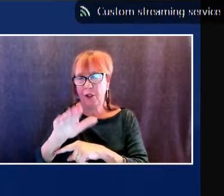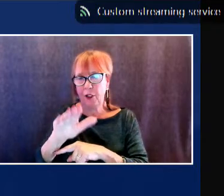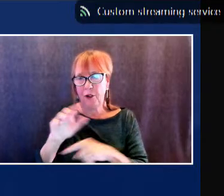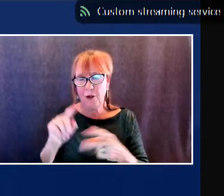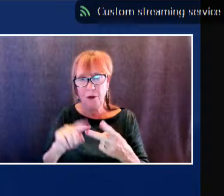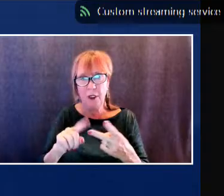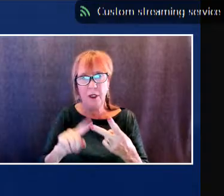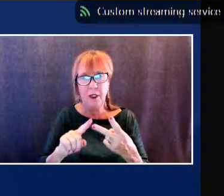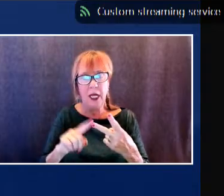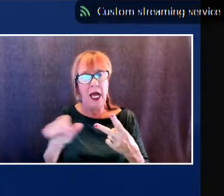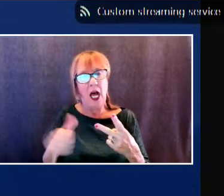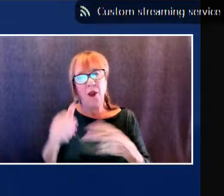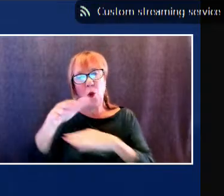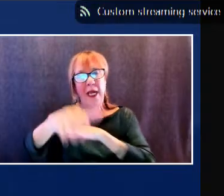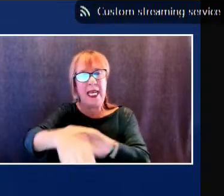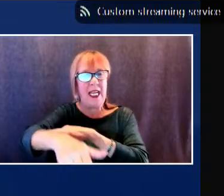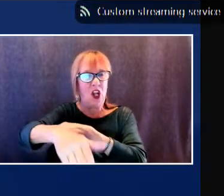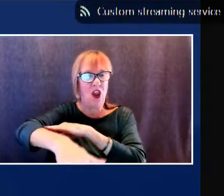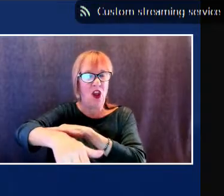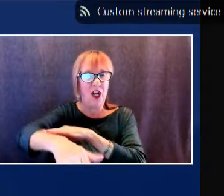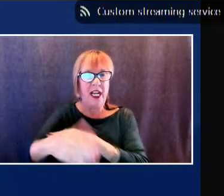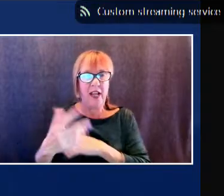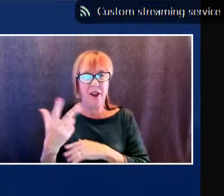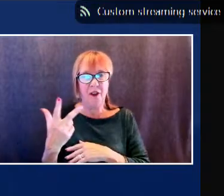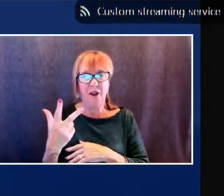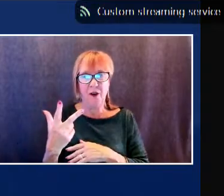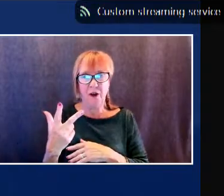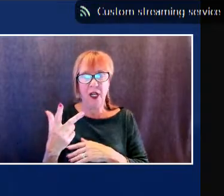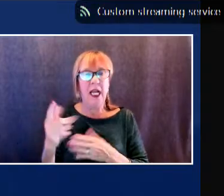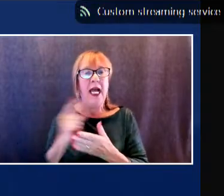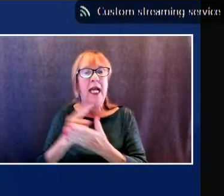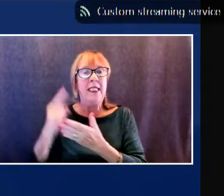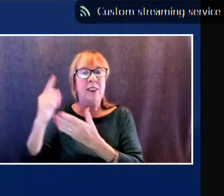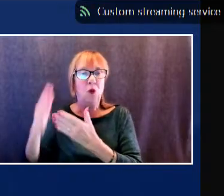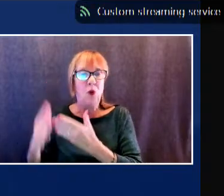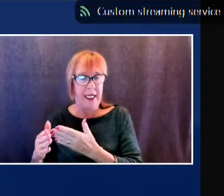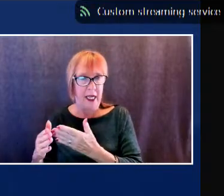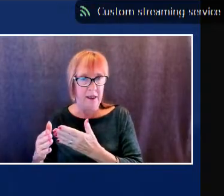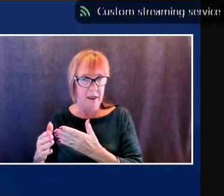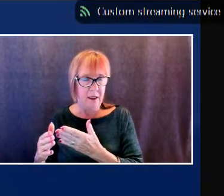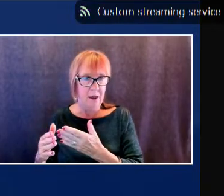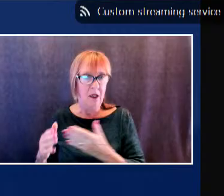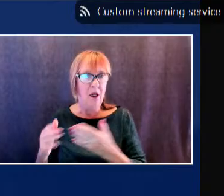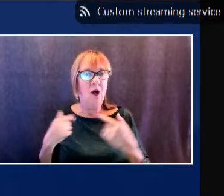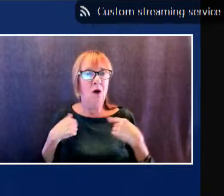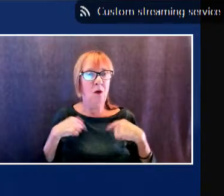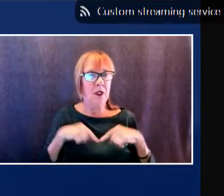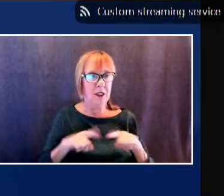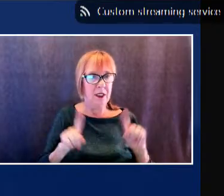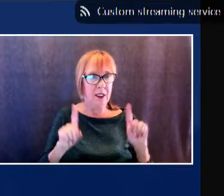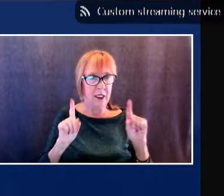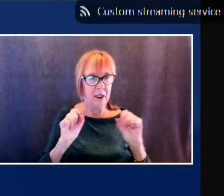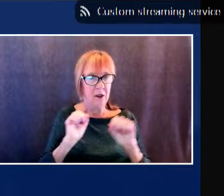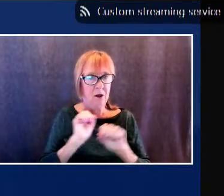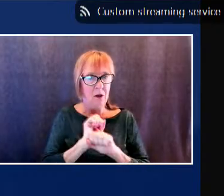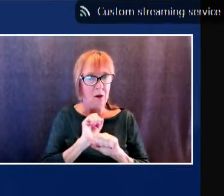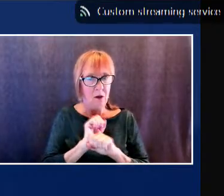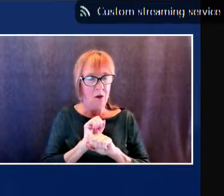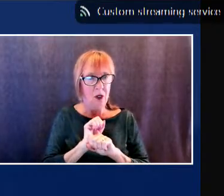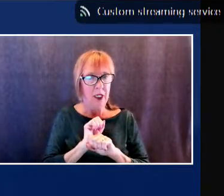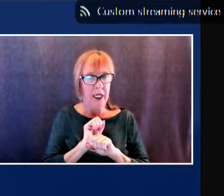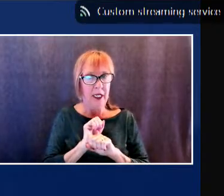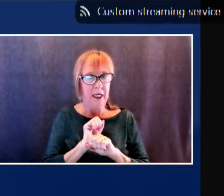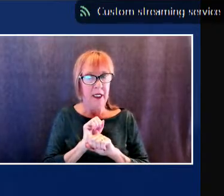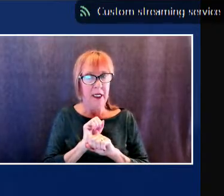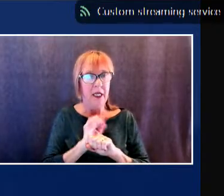would be later in the evening, and then the third session would be on the weekends. We are still working on and confirming all of that. And